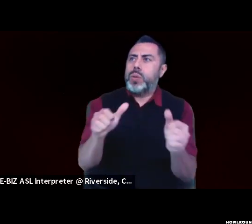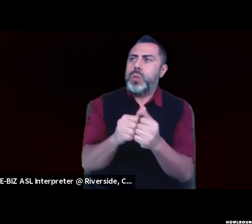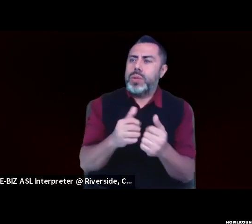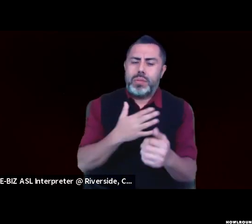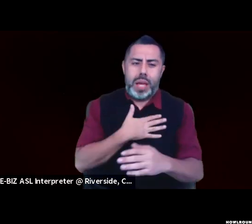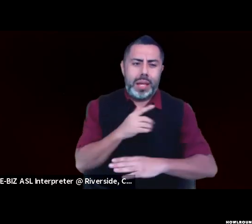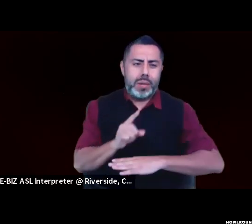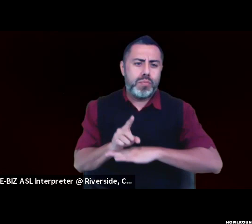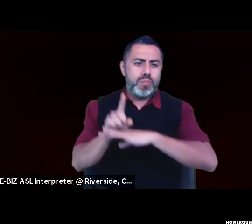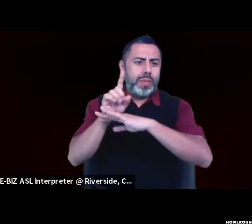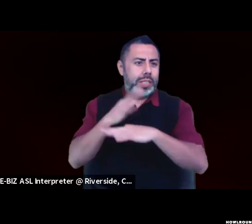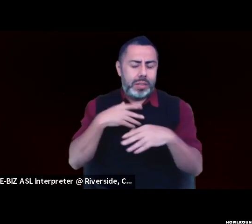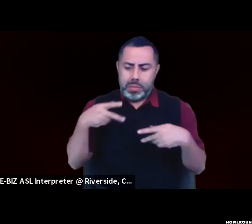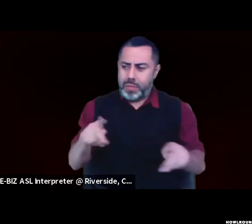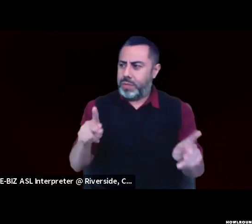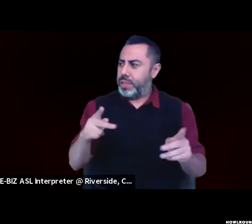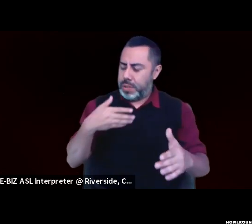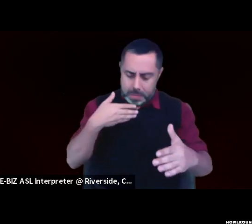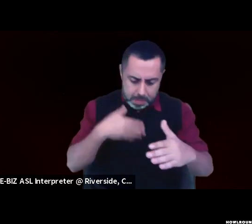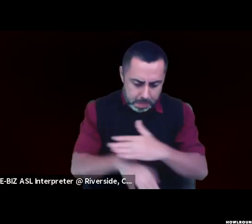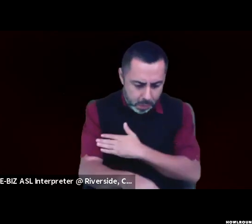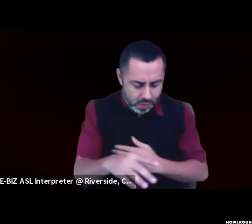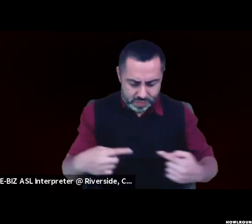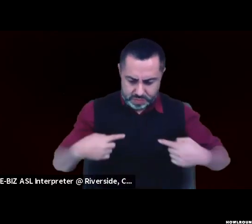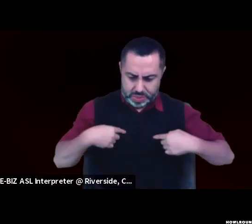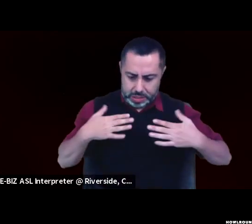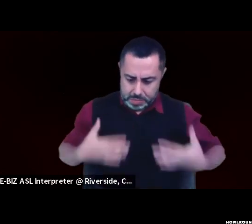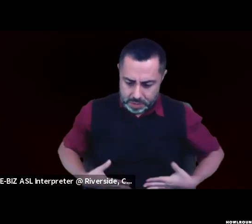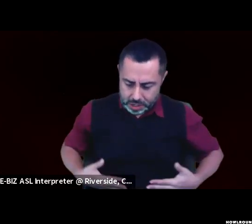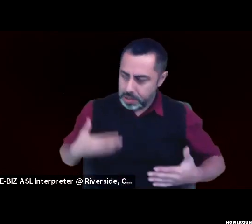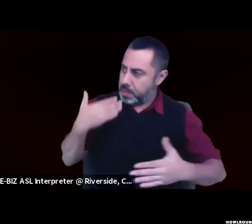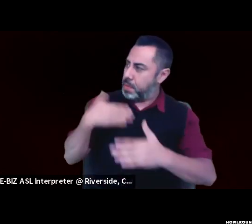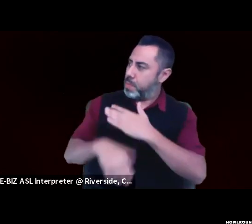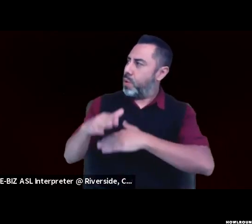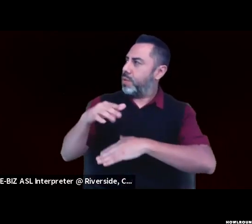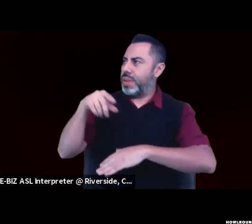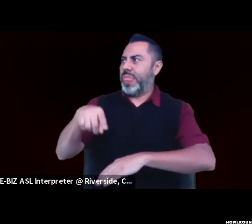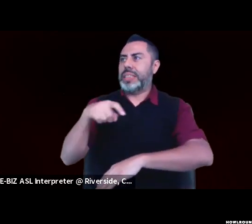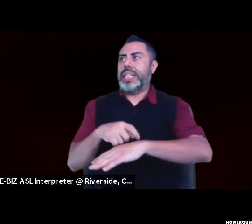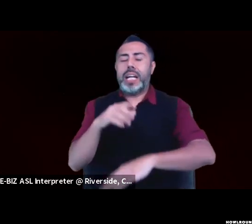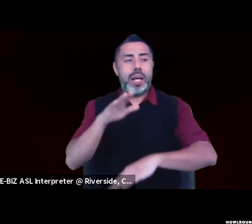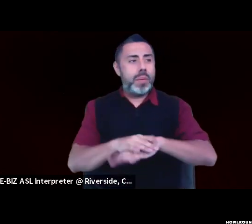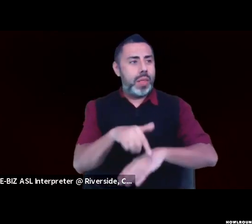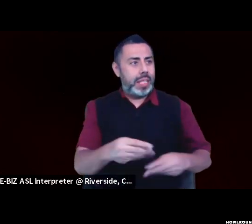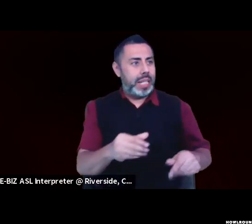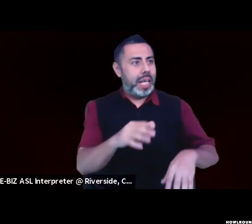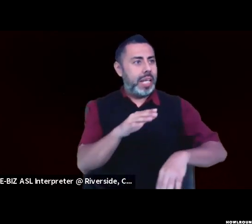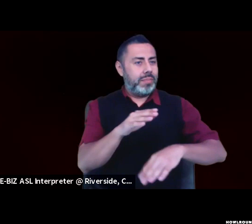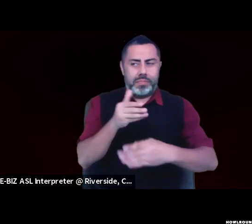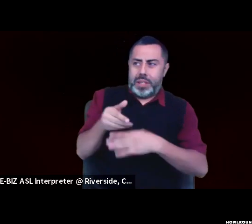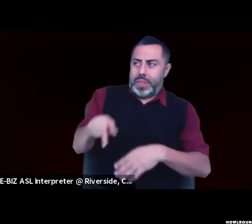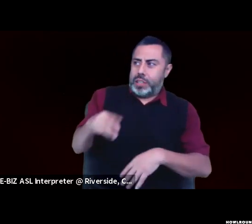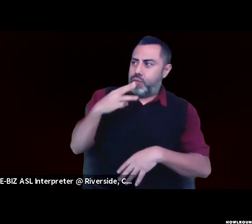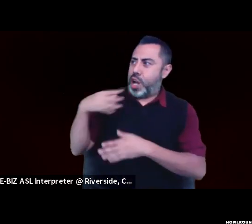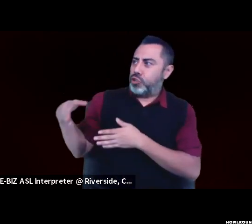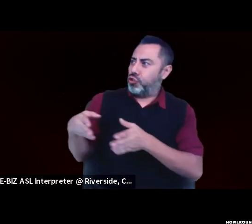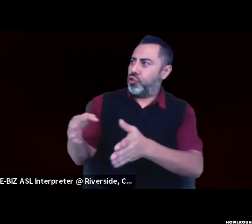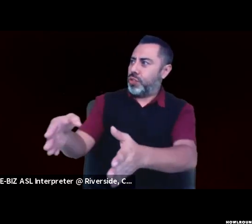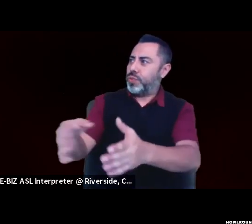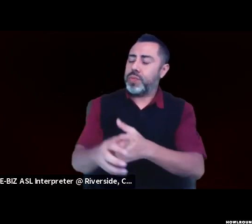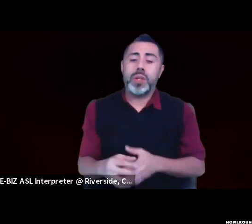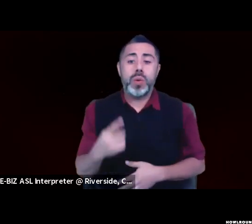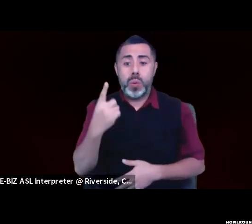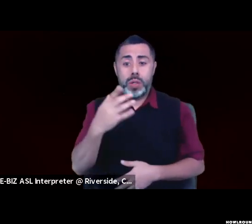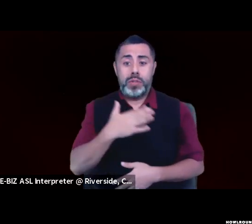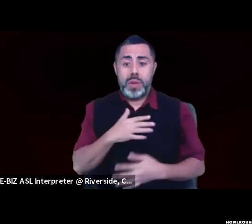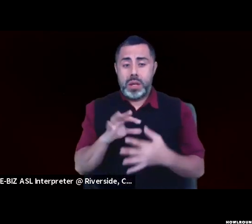being born in this body at this time and on these lands and waterways. One of the relationships that I'm